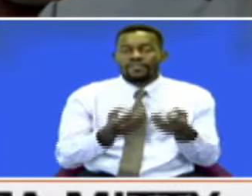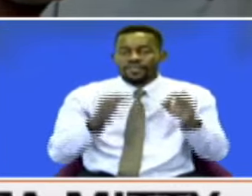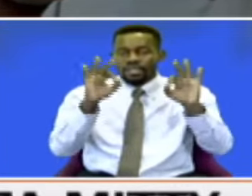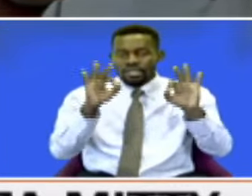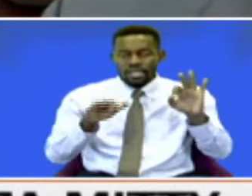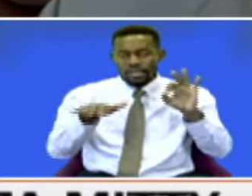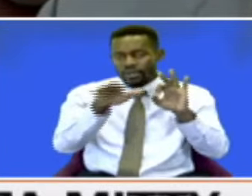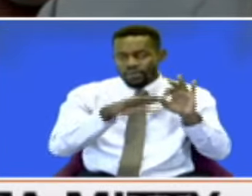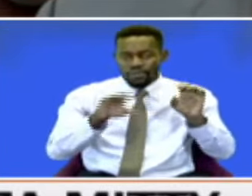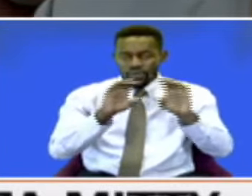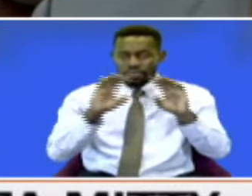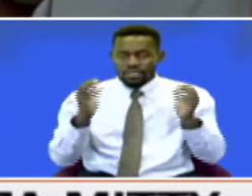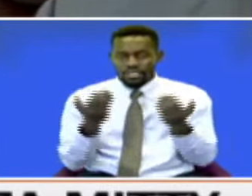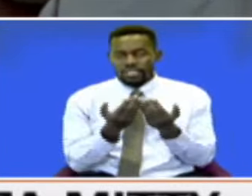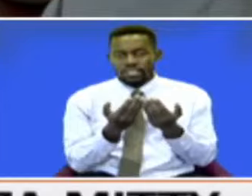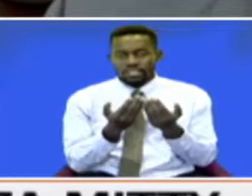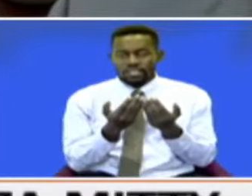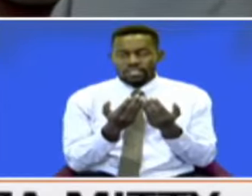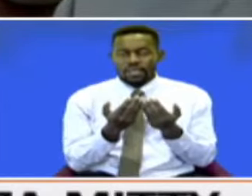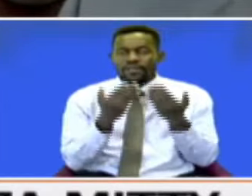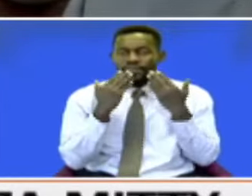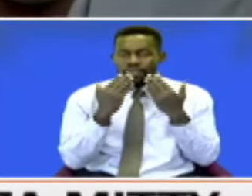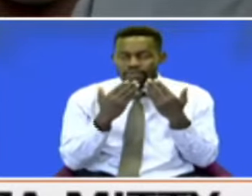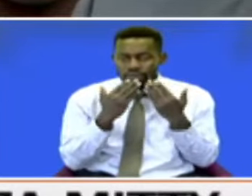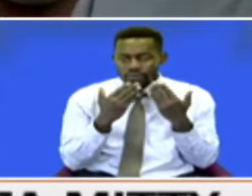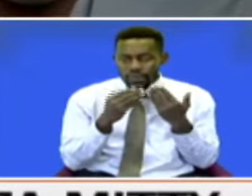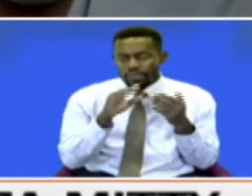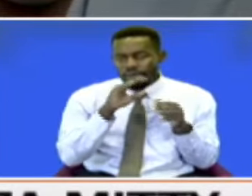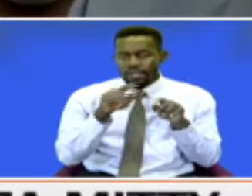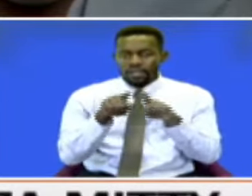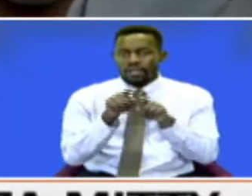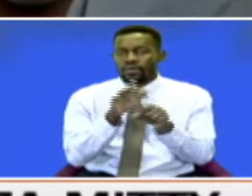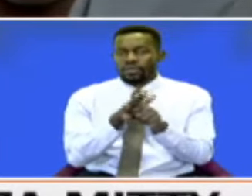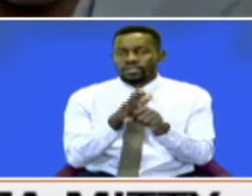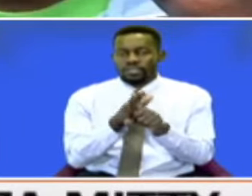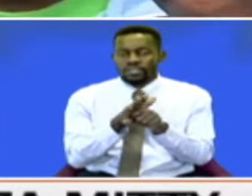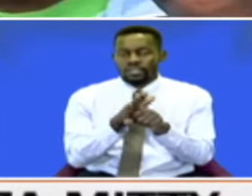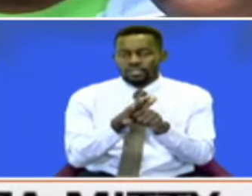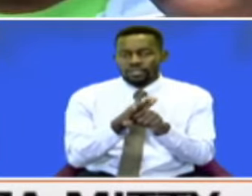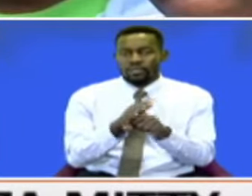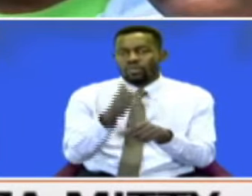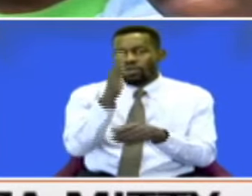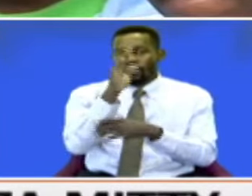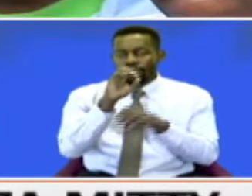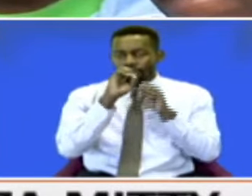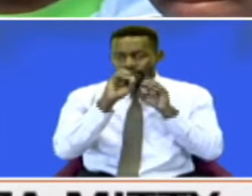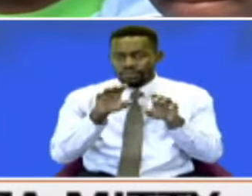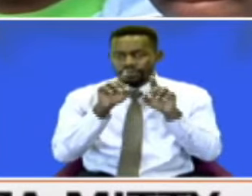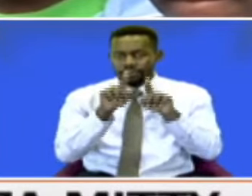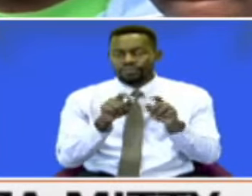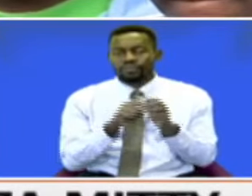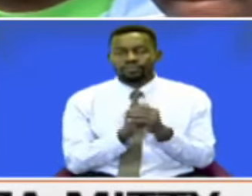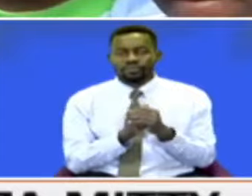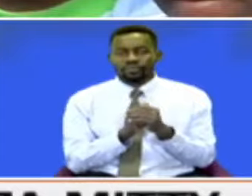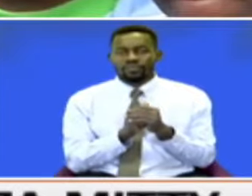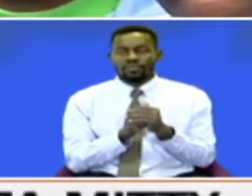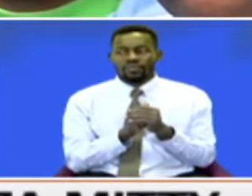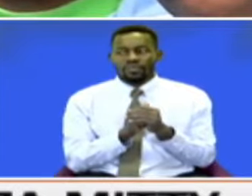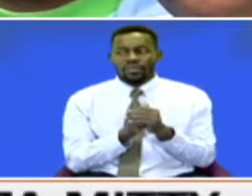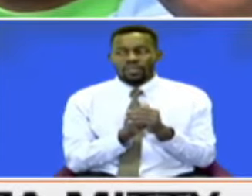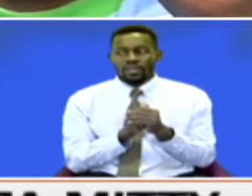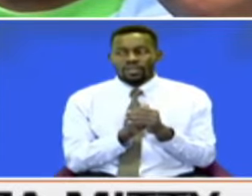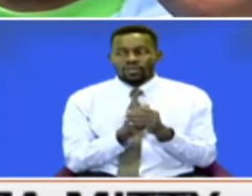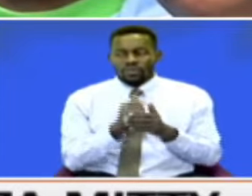during their times of need. So thank you very much. May God truly bless you. Center and Junior School, we pledge to